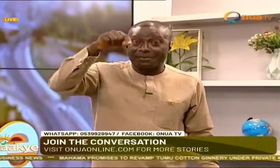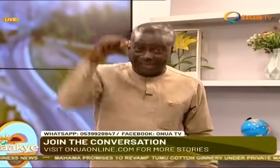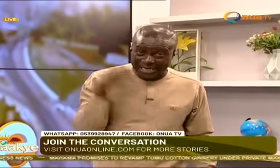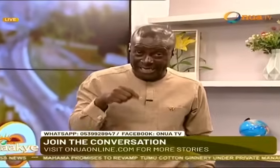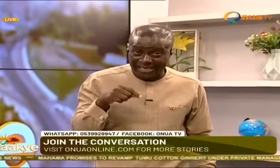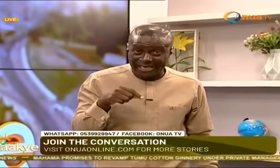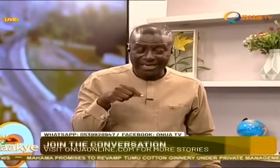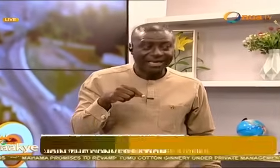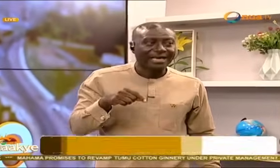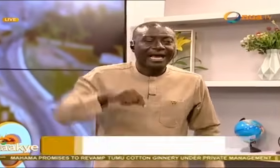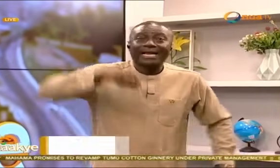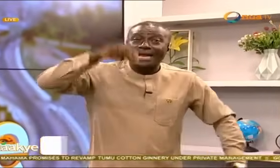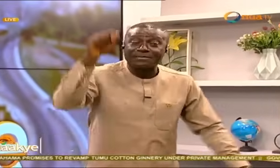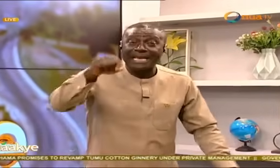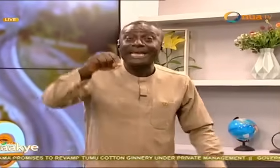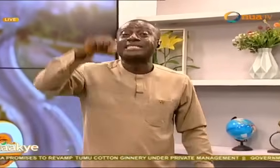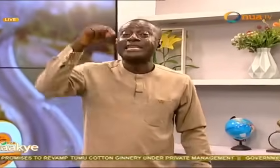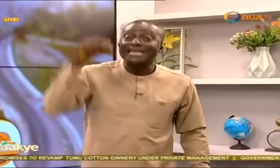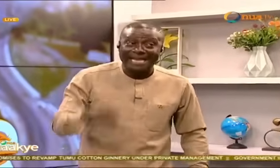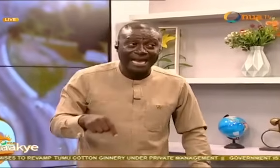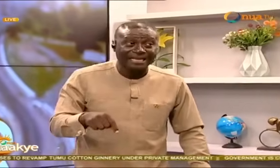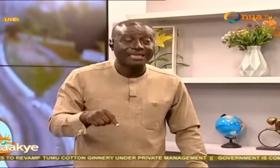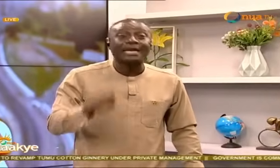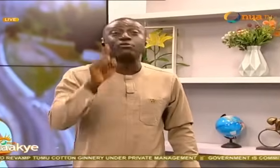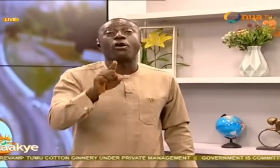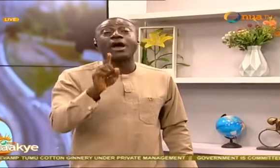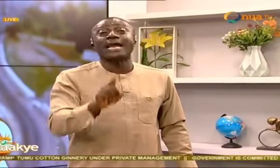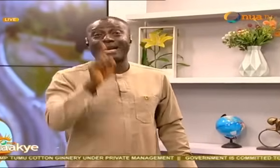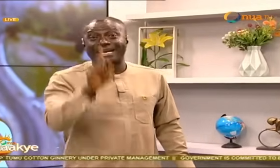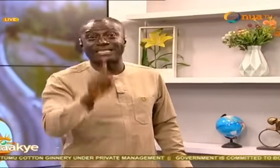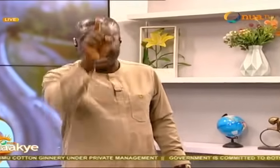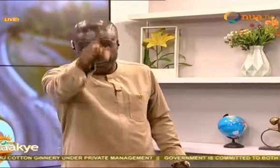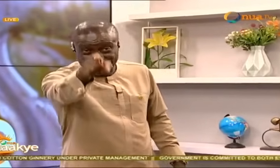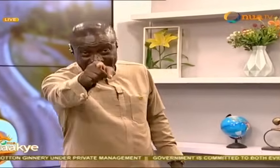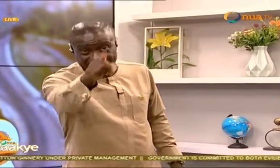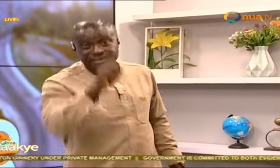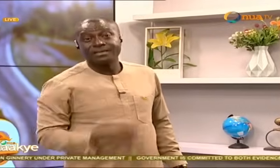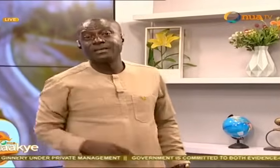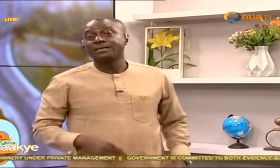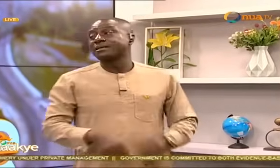fighting Galamsey, and Galamsey is illegal, then go and arrest this person.